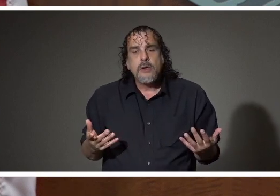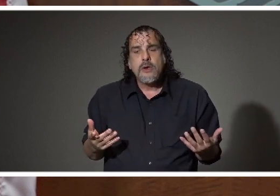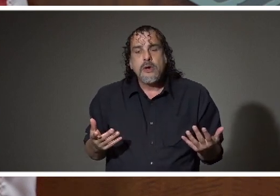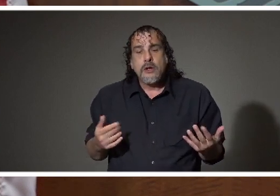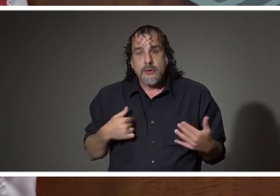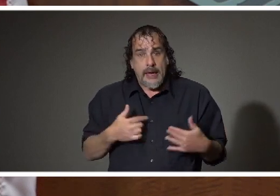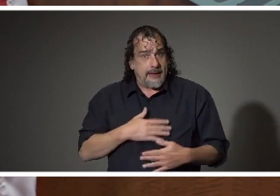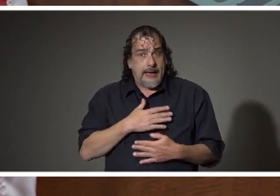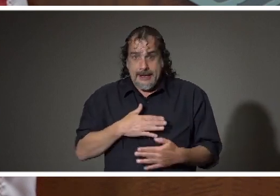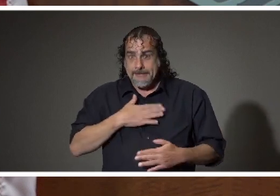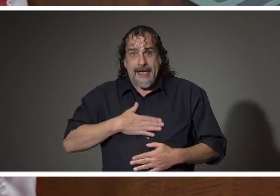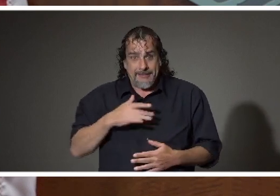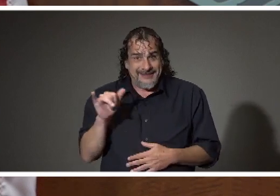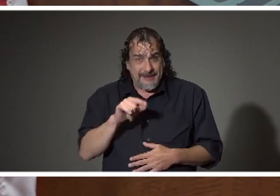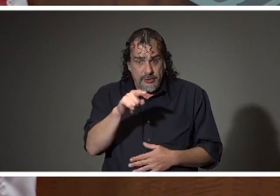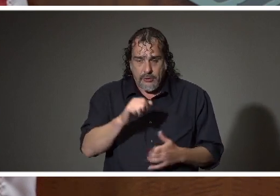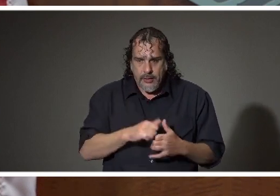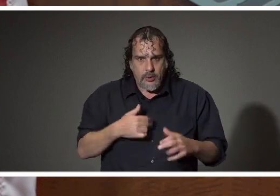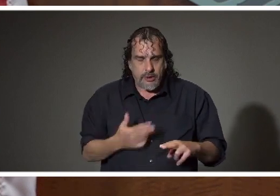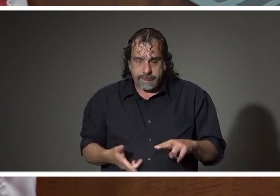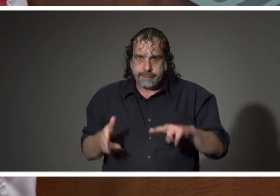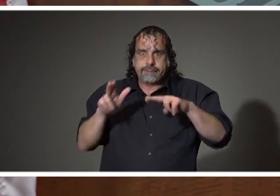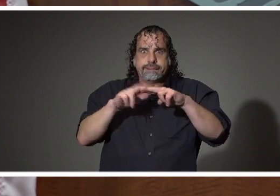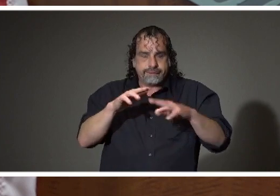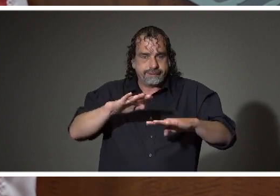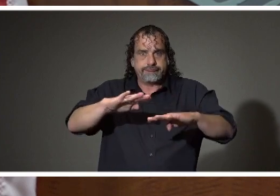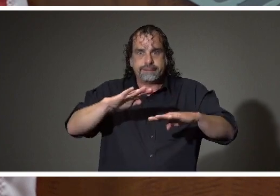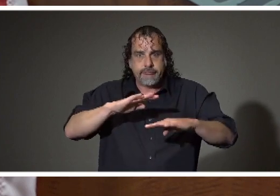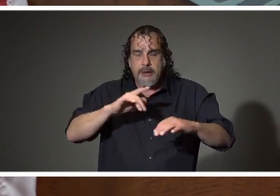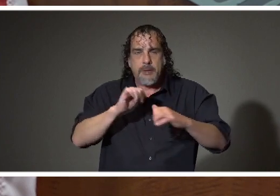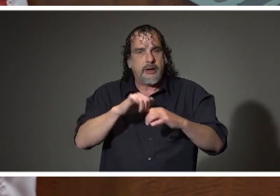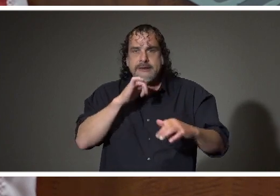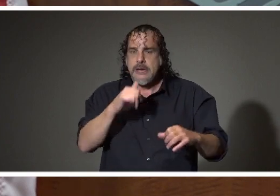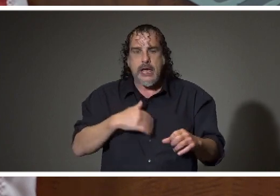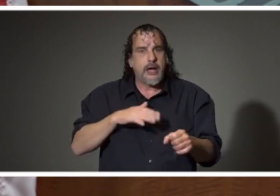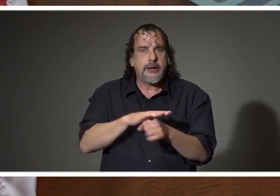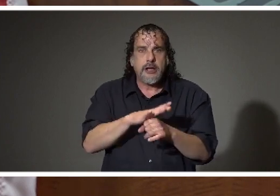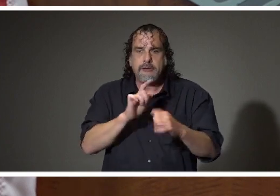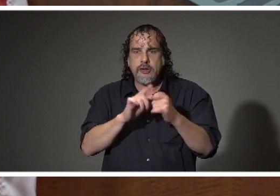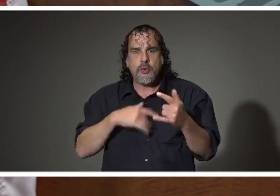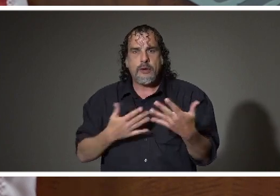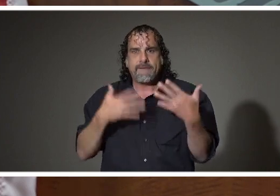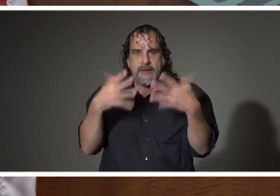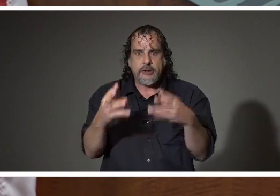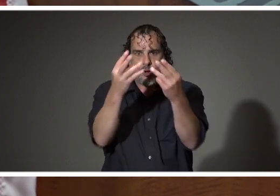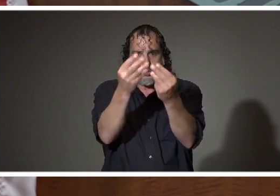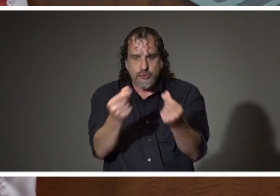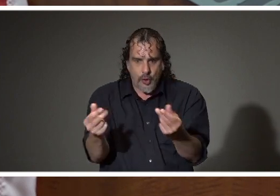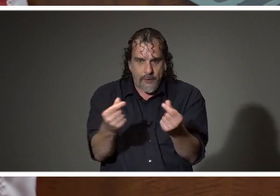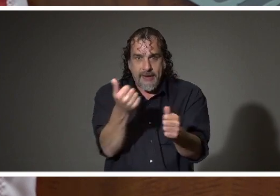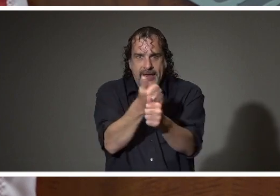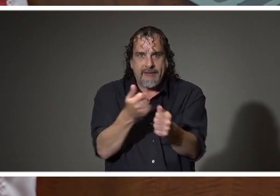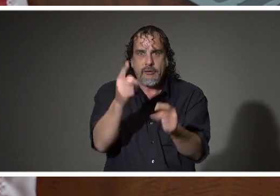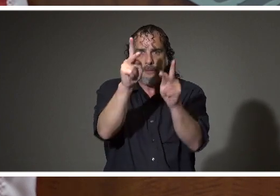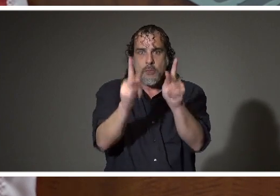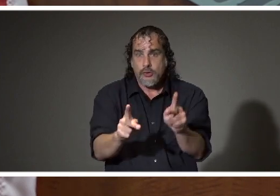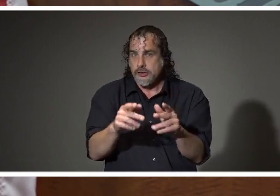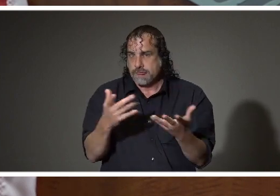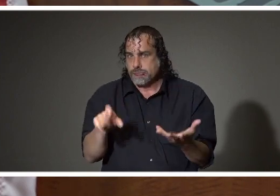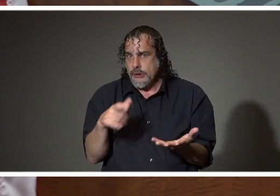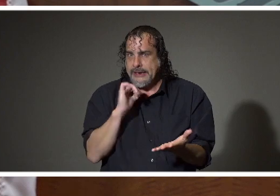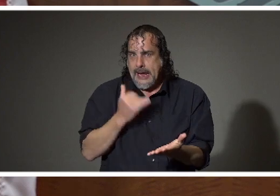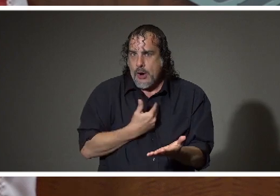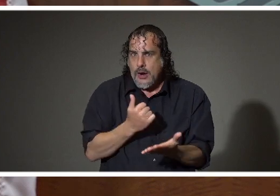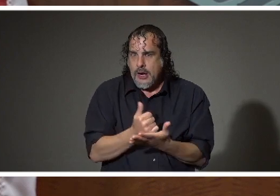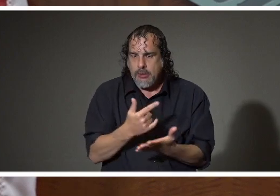pleased, as you are, that we've made great strides, but it's not enough until we reach every single Mississippian that needs our help. So we are also